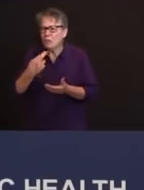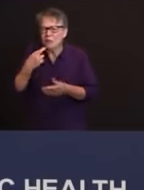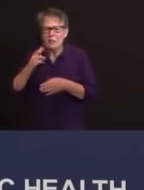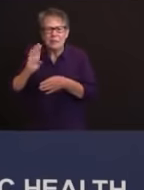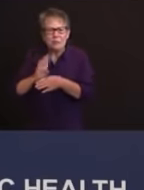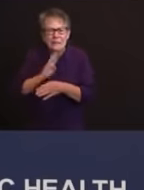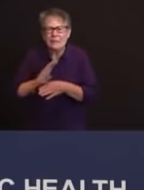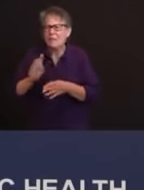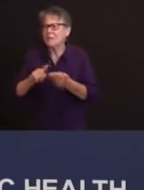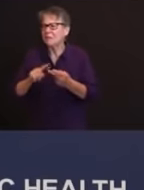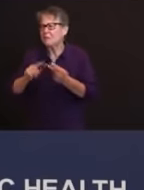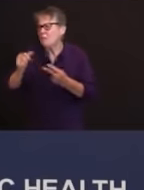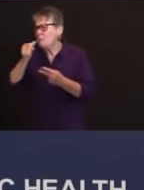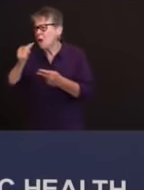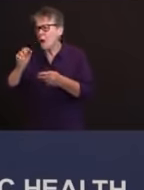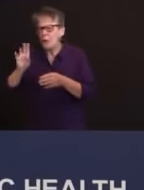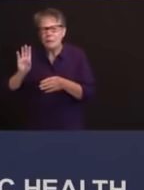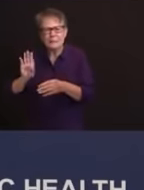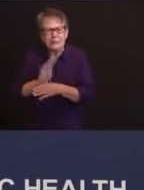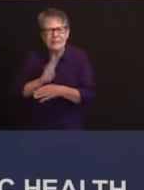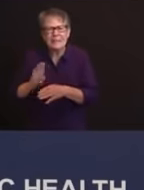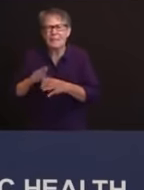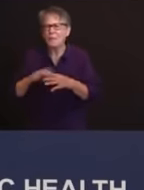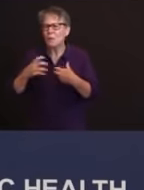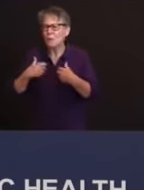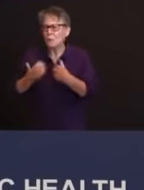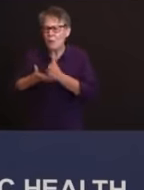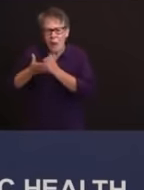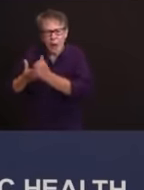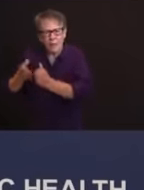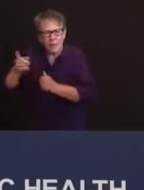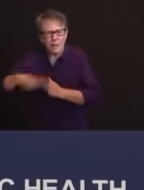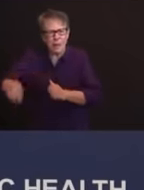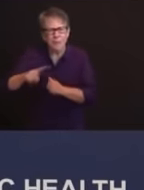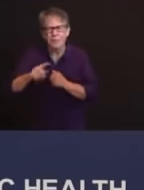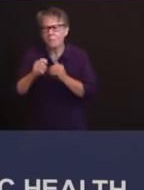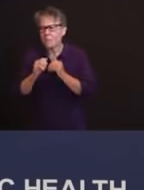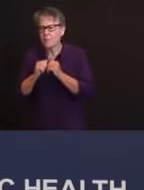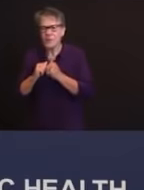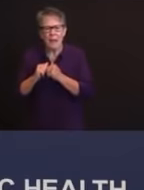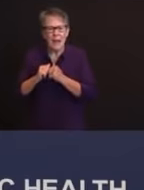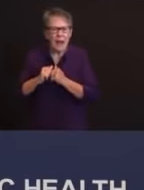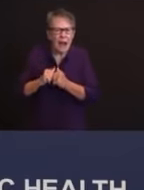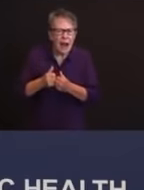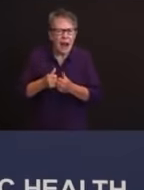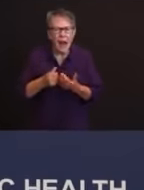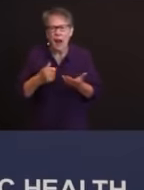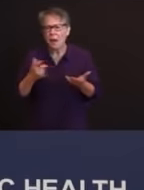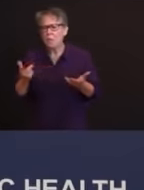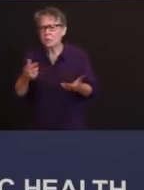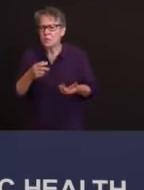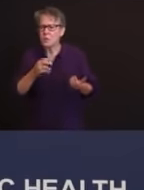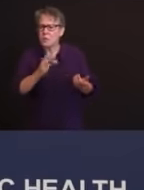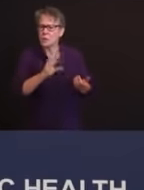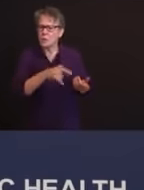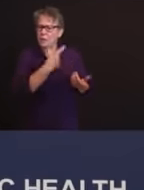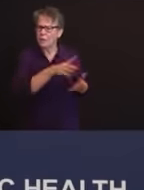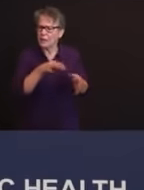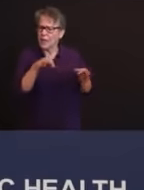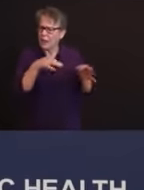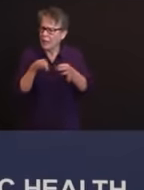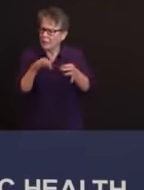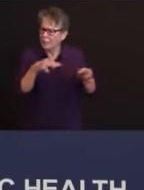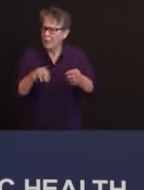that. But also, Judy and team are going to allow them to have closer tables as long as there are barriers, be more creative on the